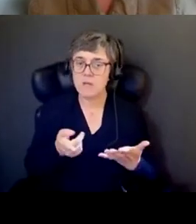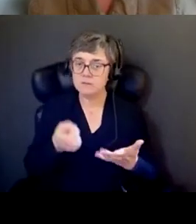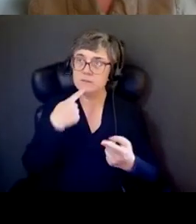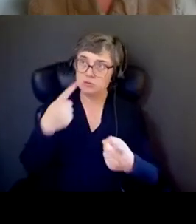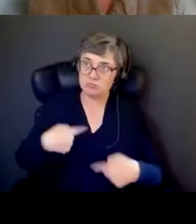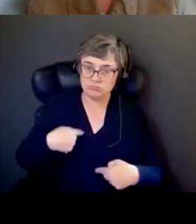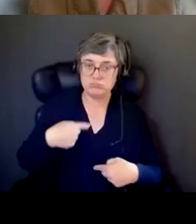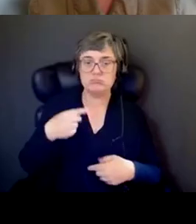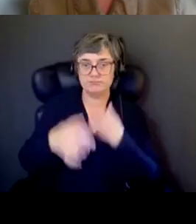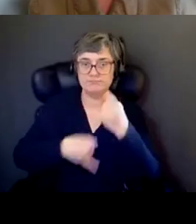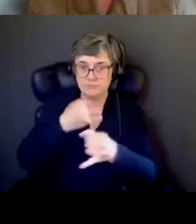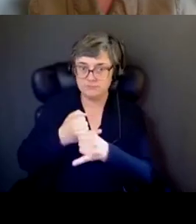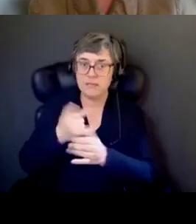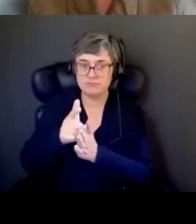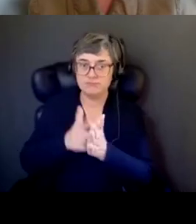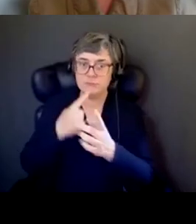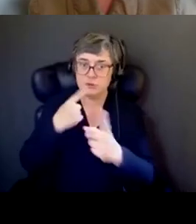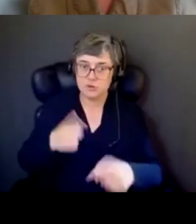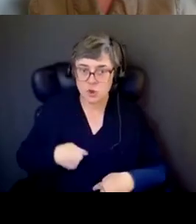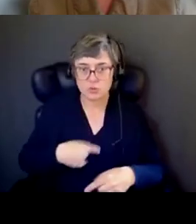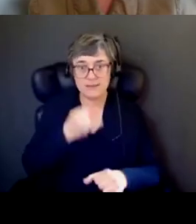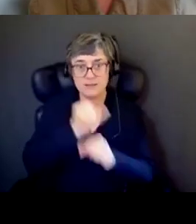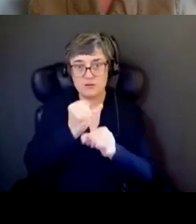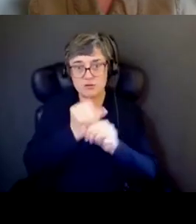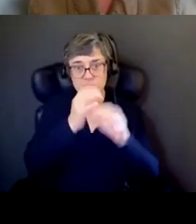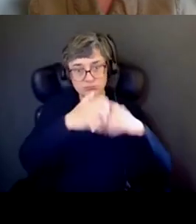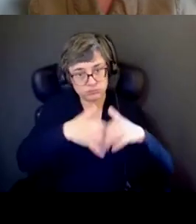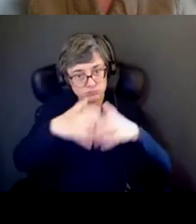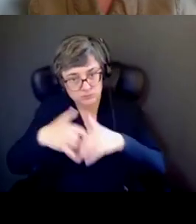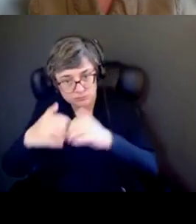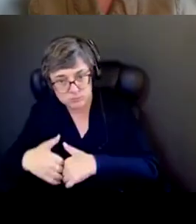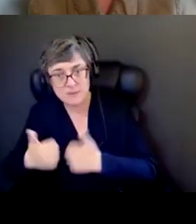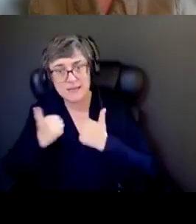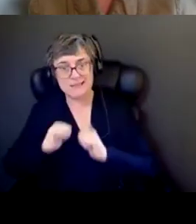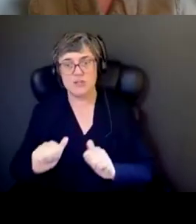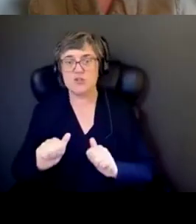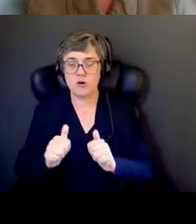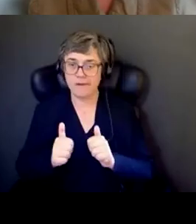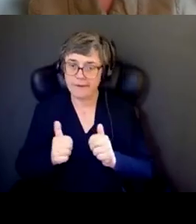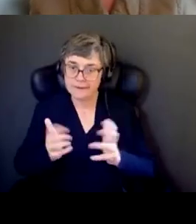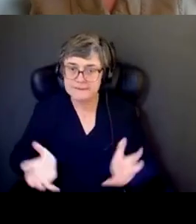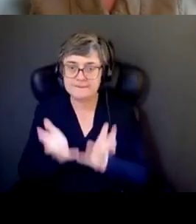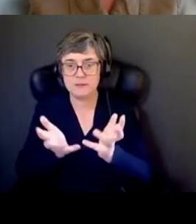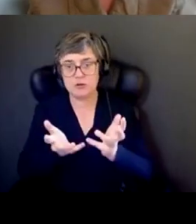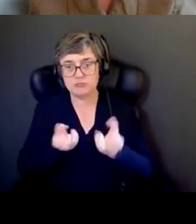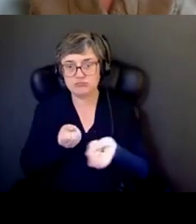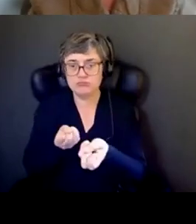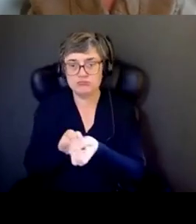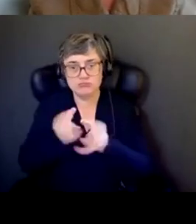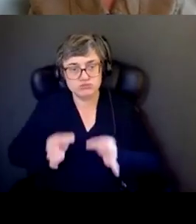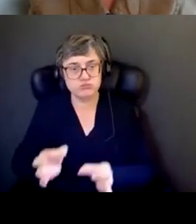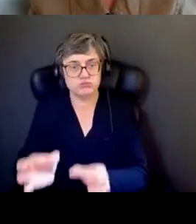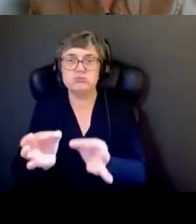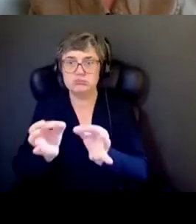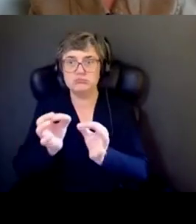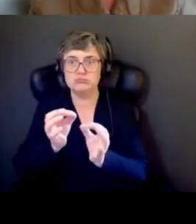country. And maybe on the older persons convention, now that the international process has formally